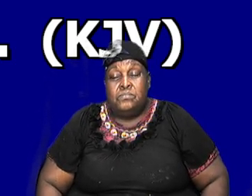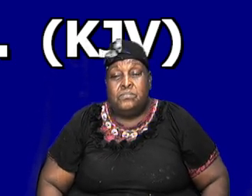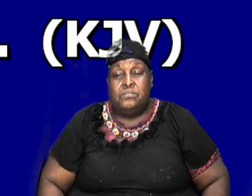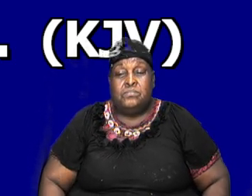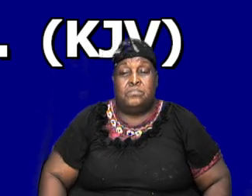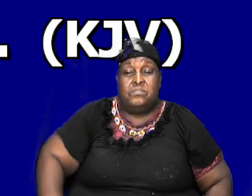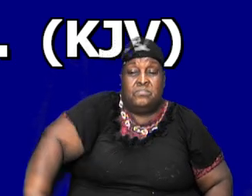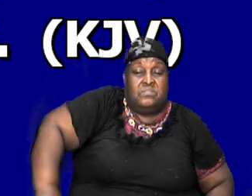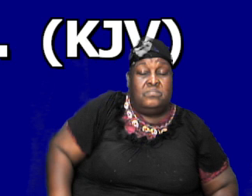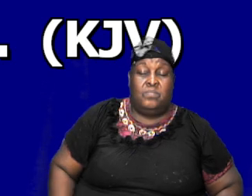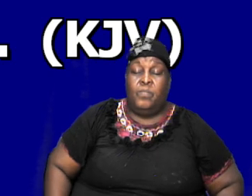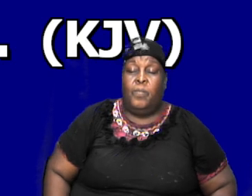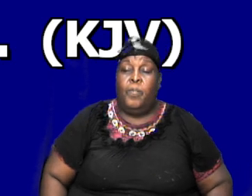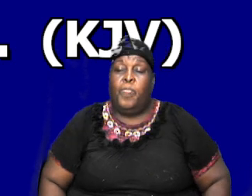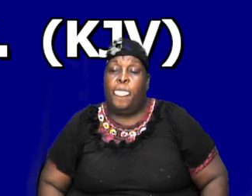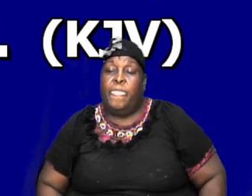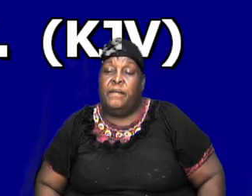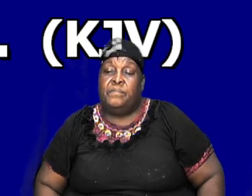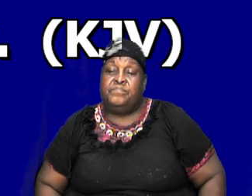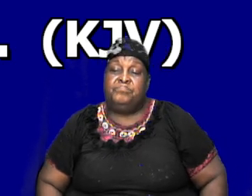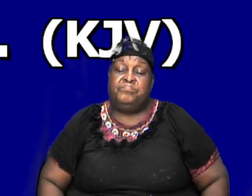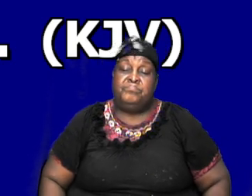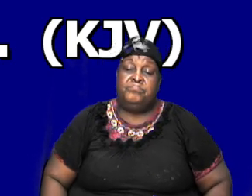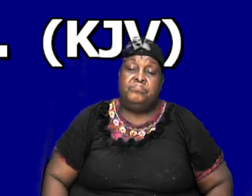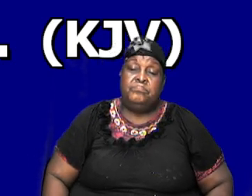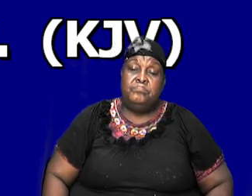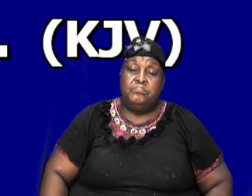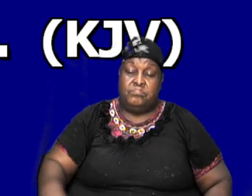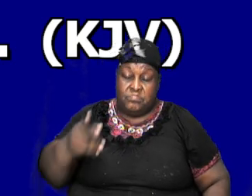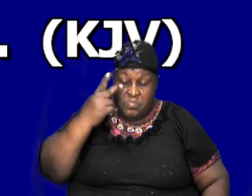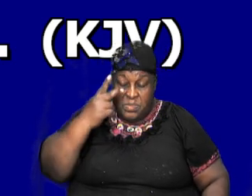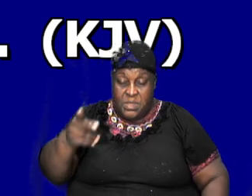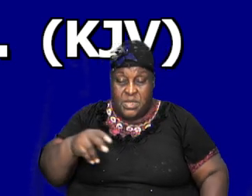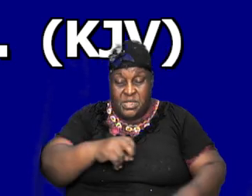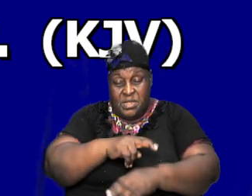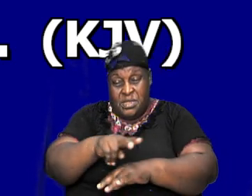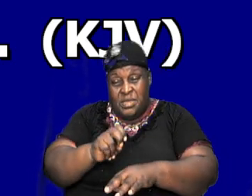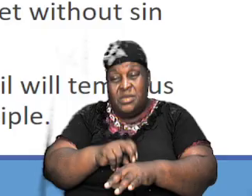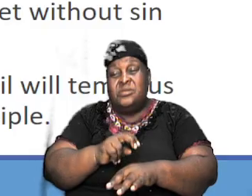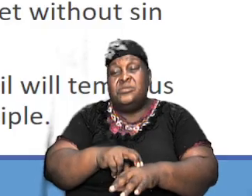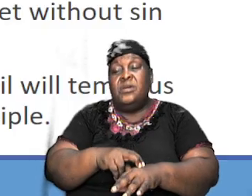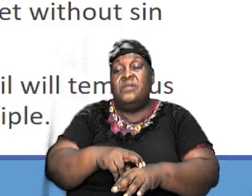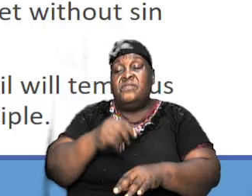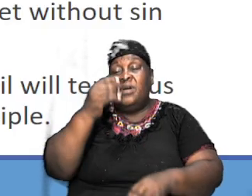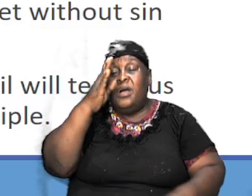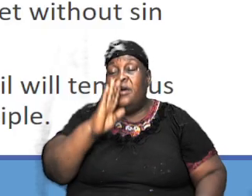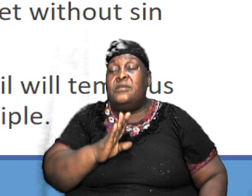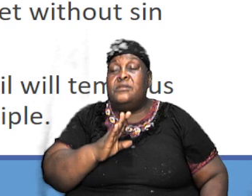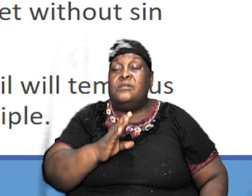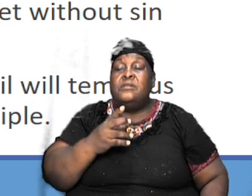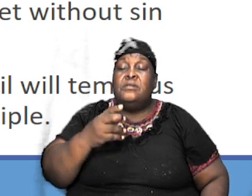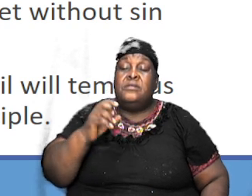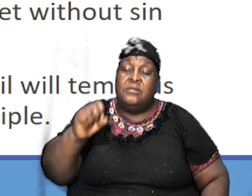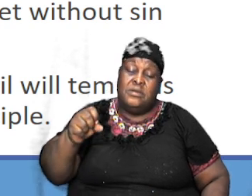Right, so as I said, we're looking at the nature of Christ. And so we establish that, you know,